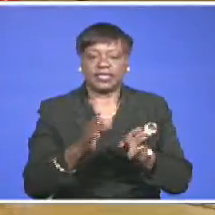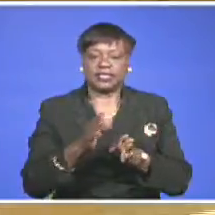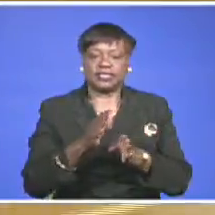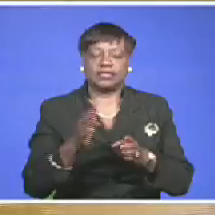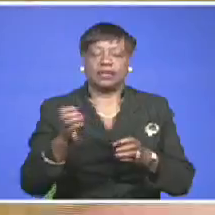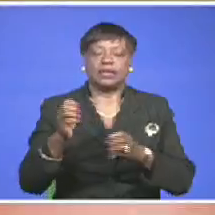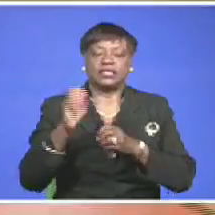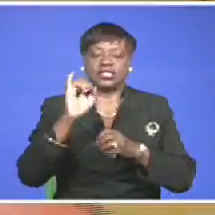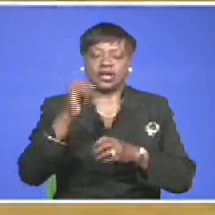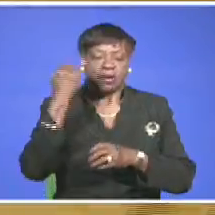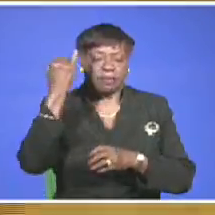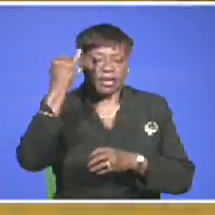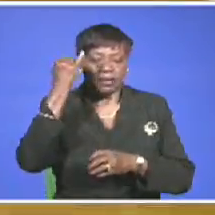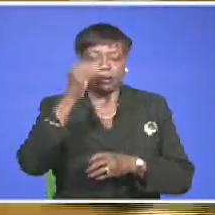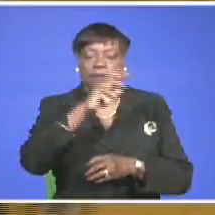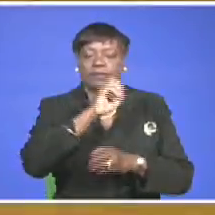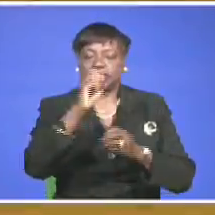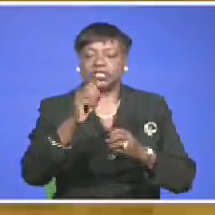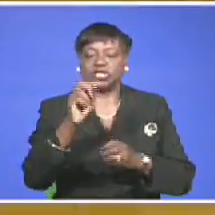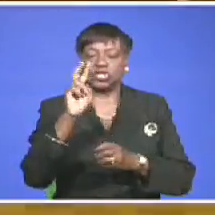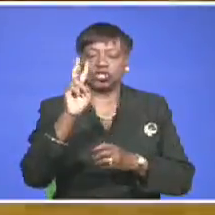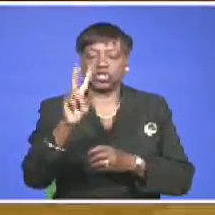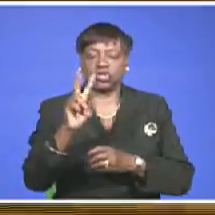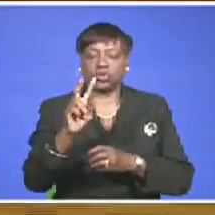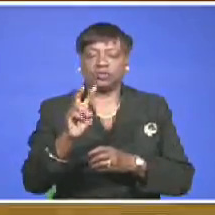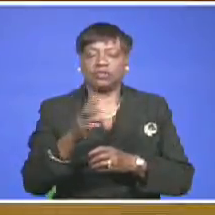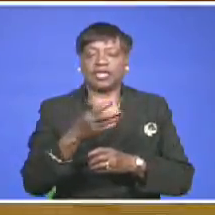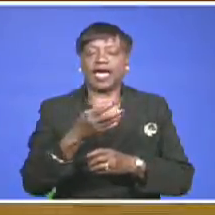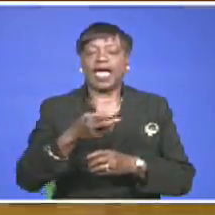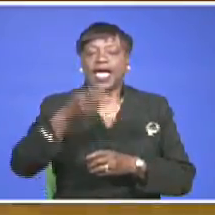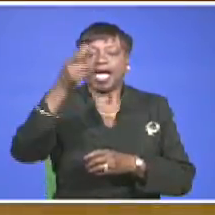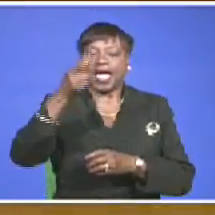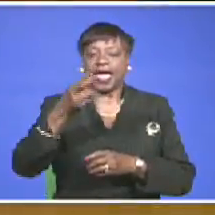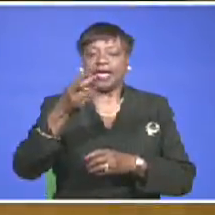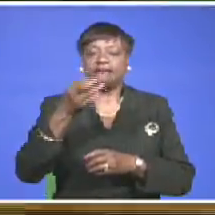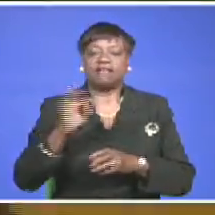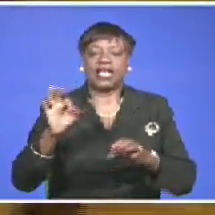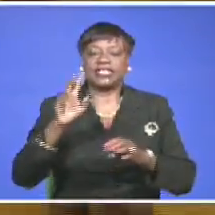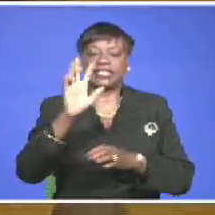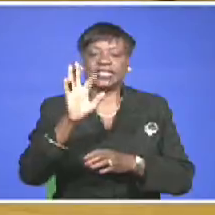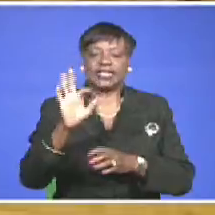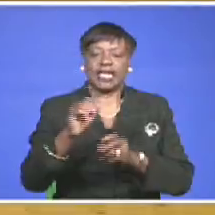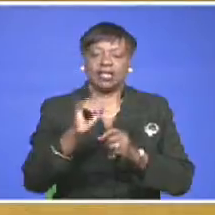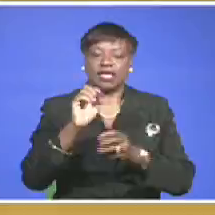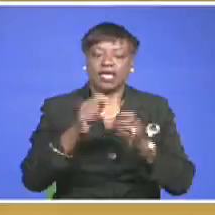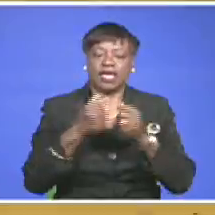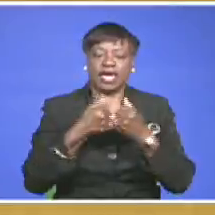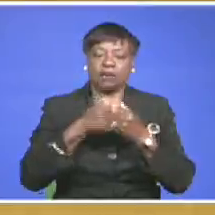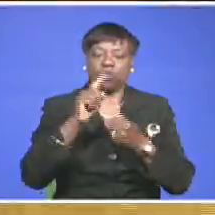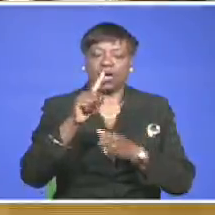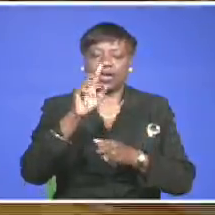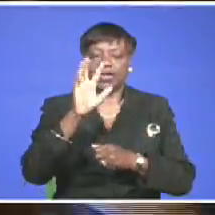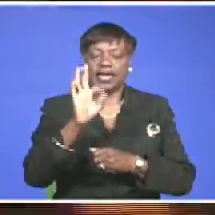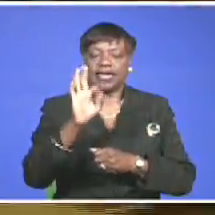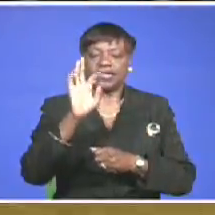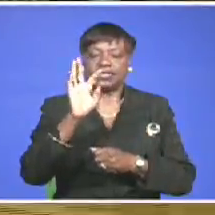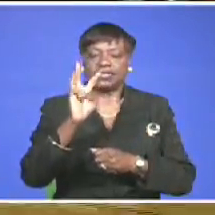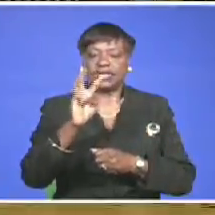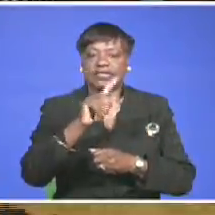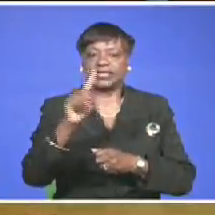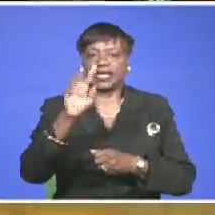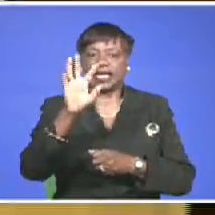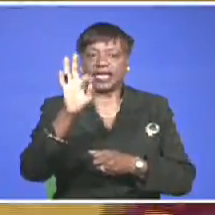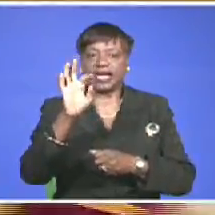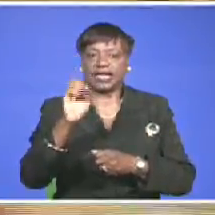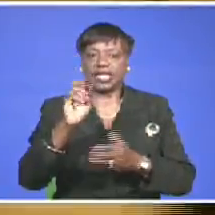Neely puts in 2 of his 21. The High Flyers hold on to take Game 1, 96-90. On to Division I now. The University of the